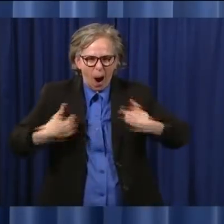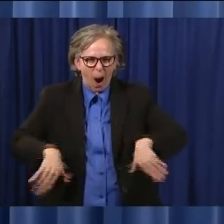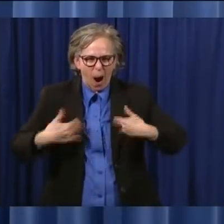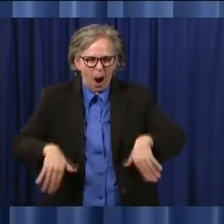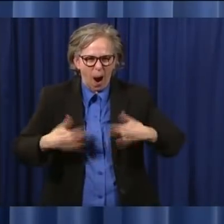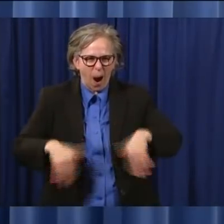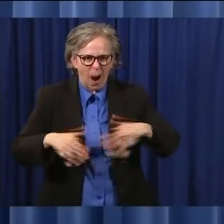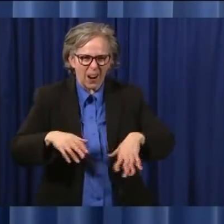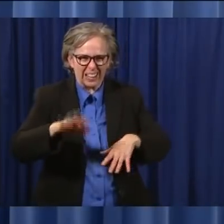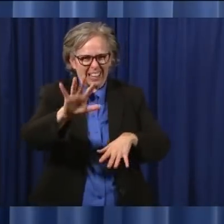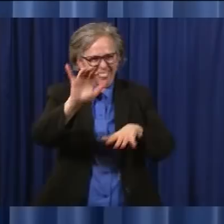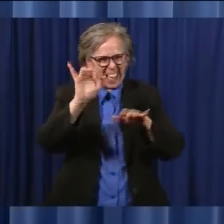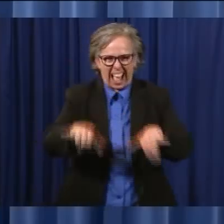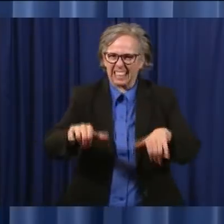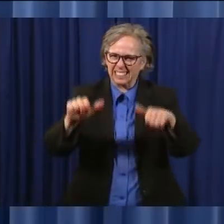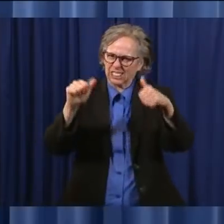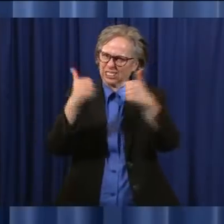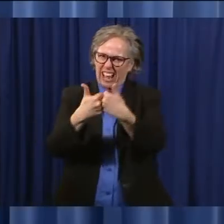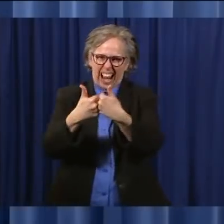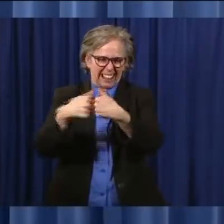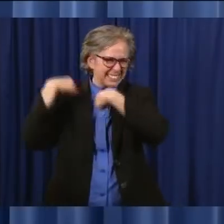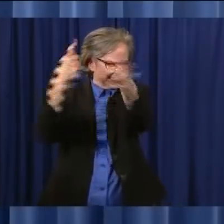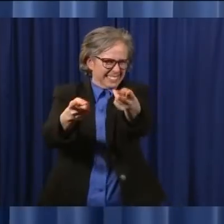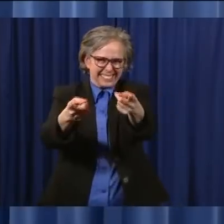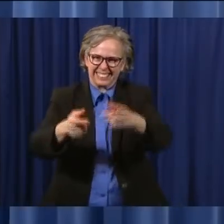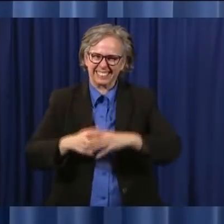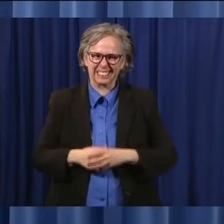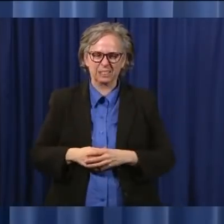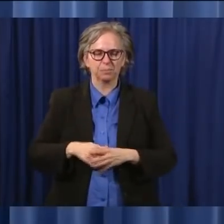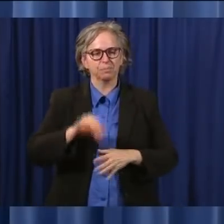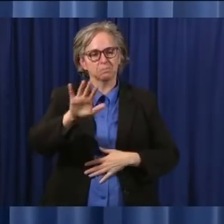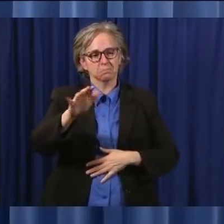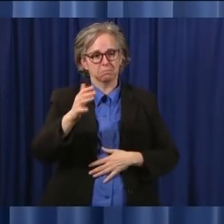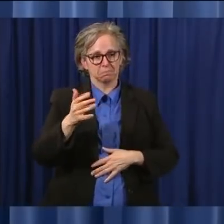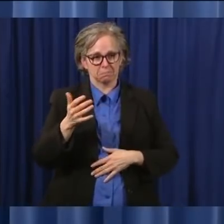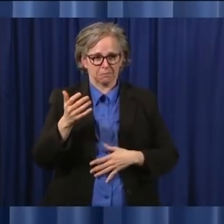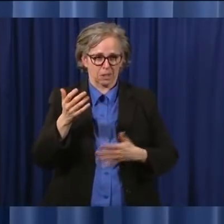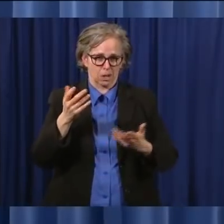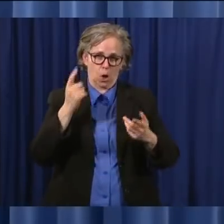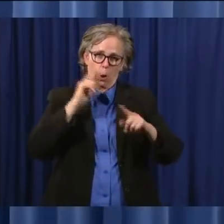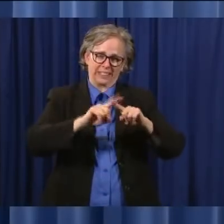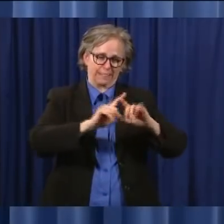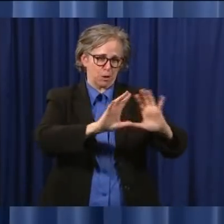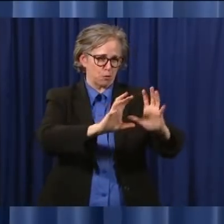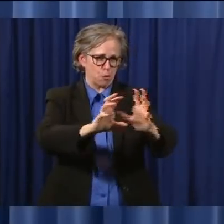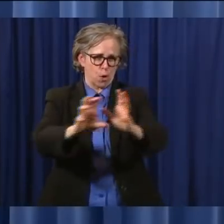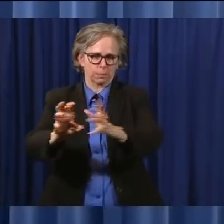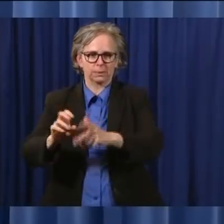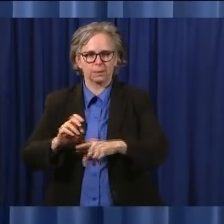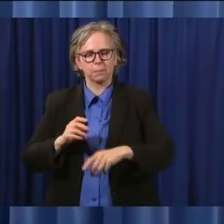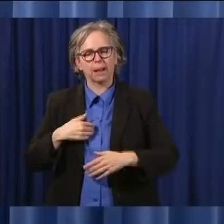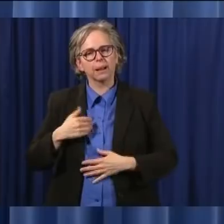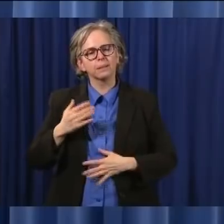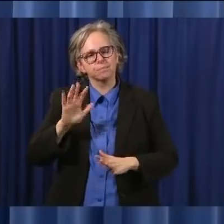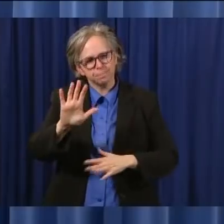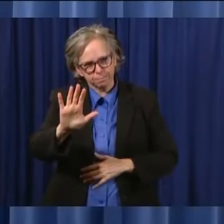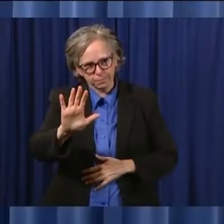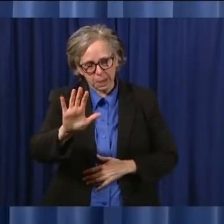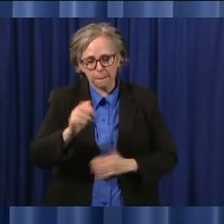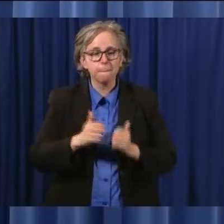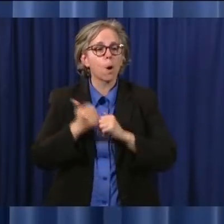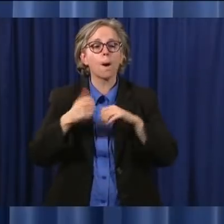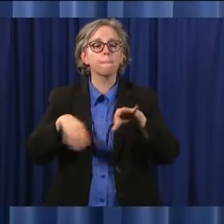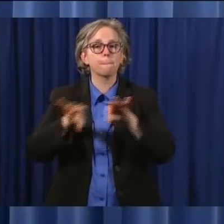main way, and I didn't talk about all the groups, but I think the main way is we have to work, and we will work